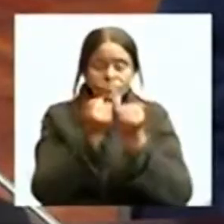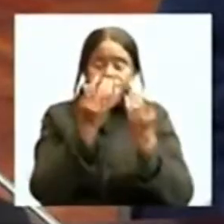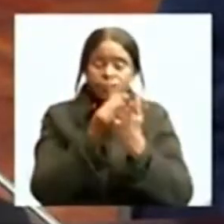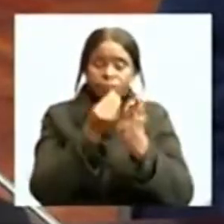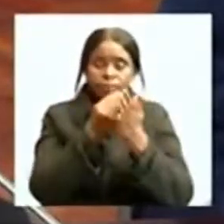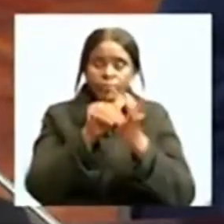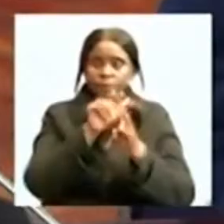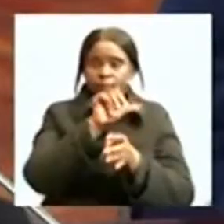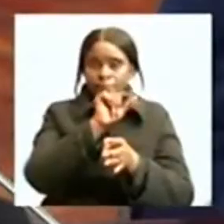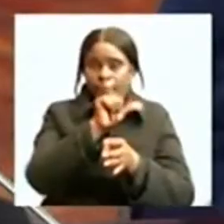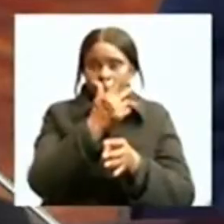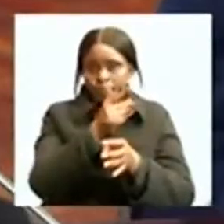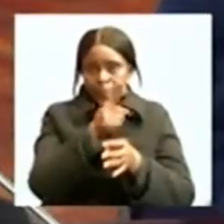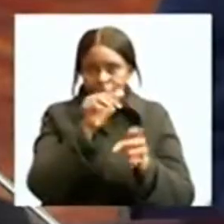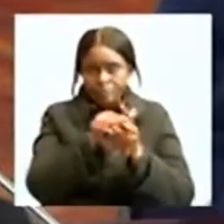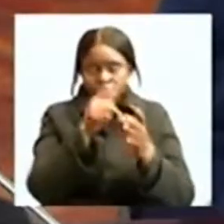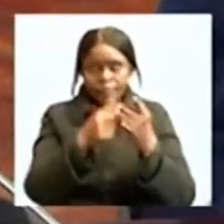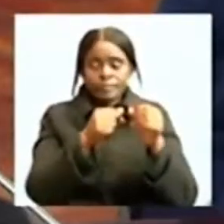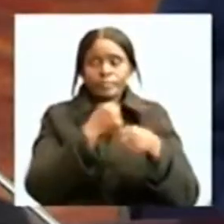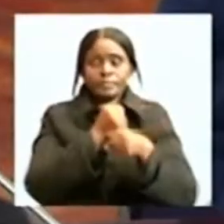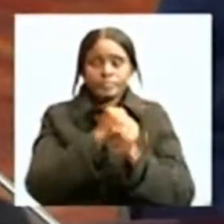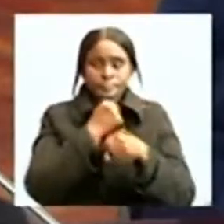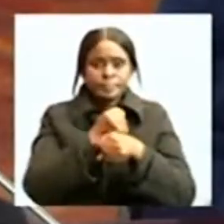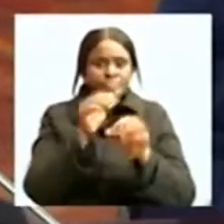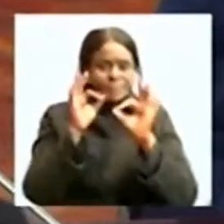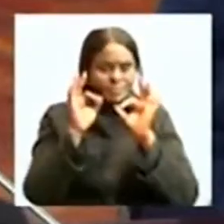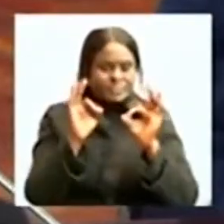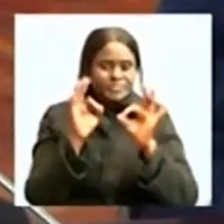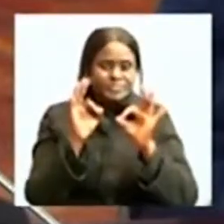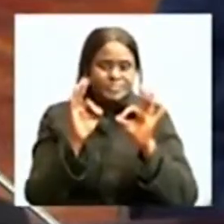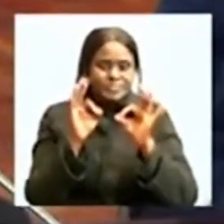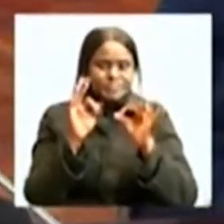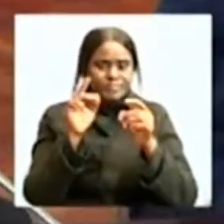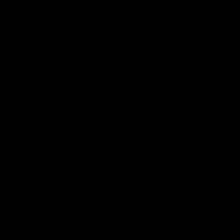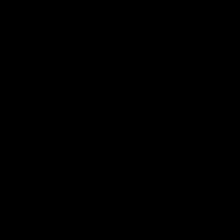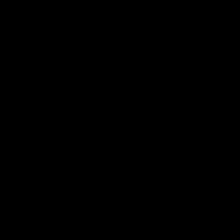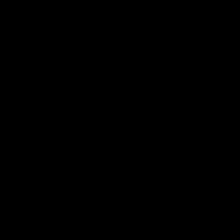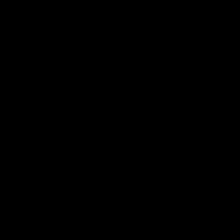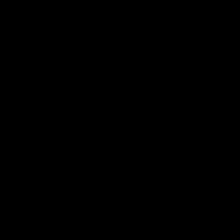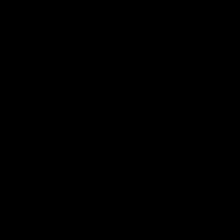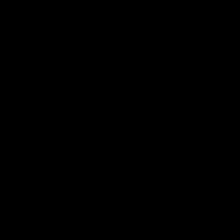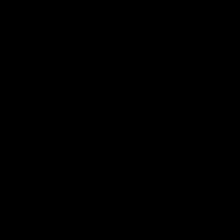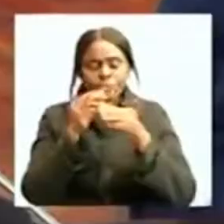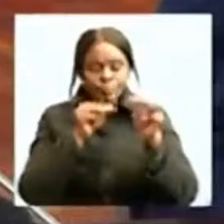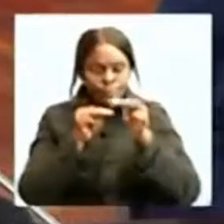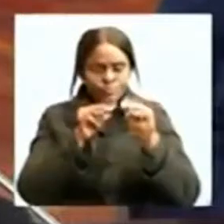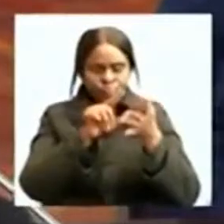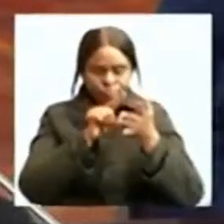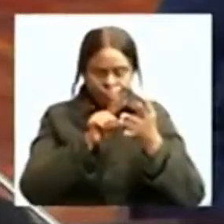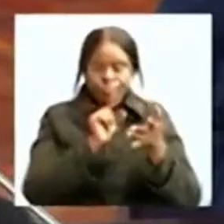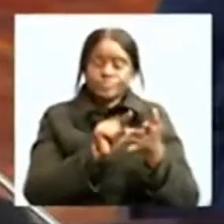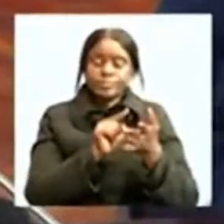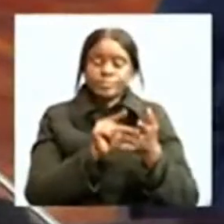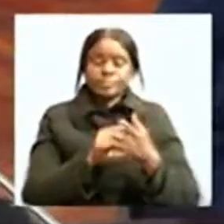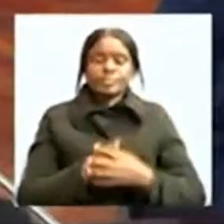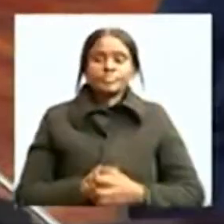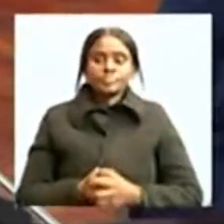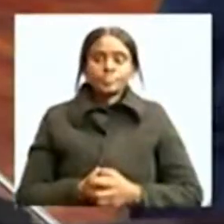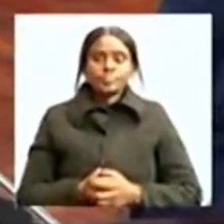in 2023 in order to efficiently and effectively manage the loan facilities.